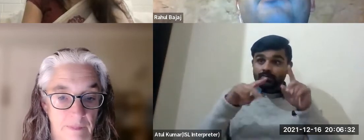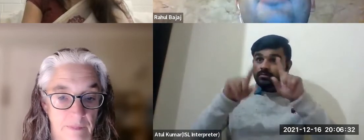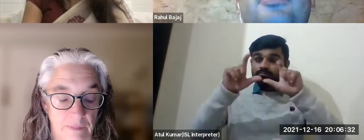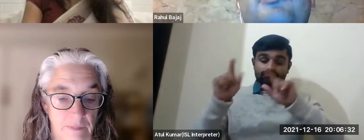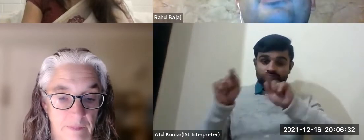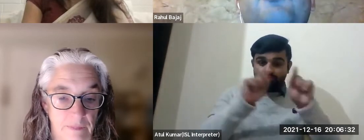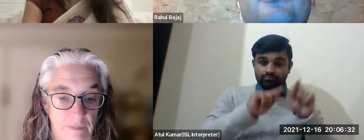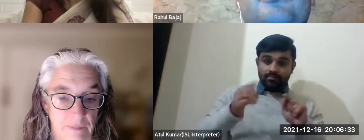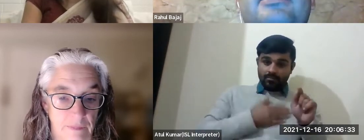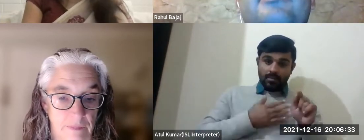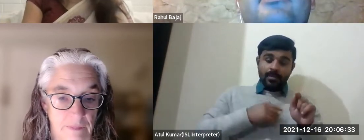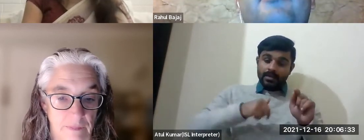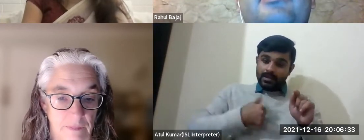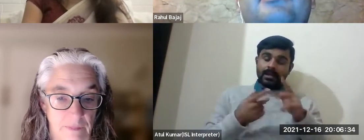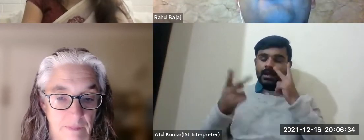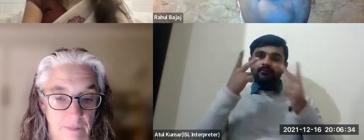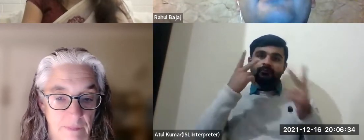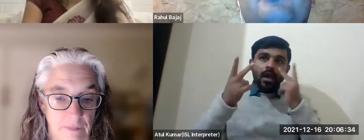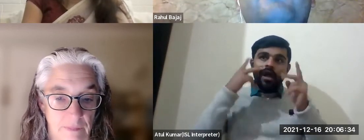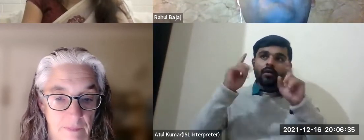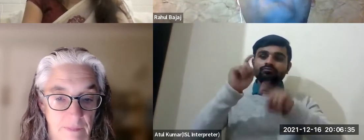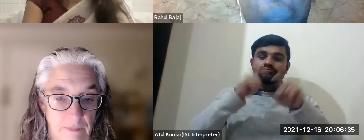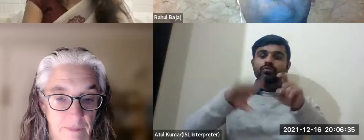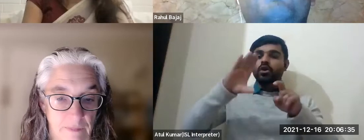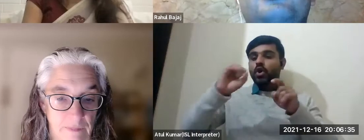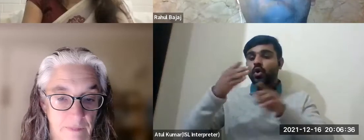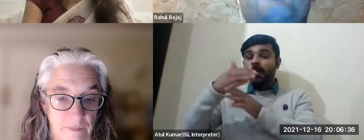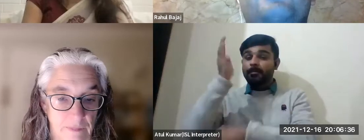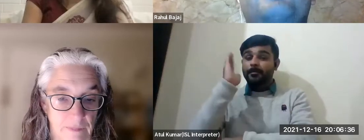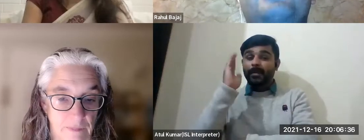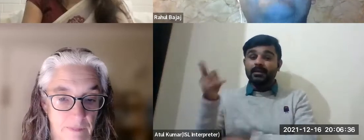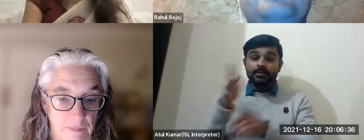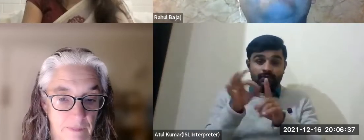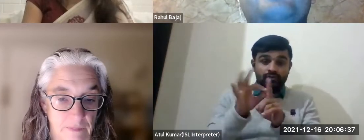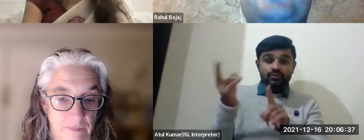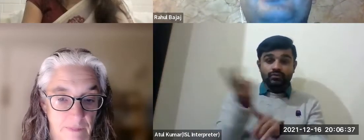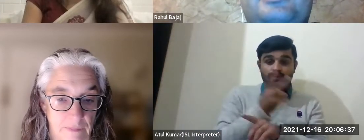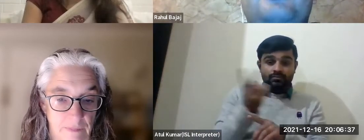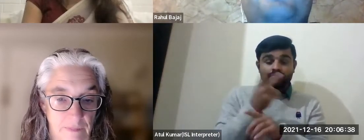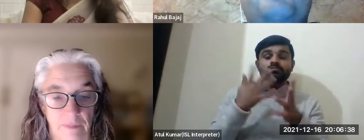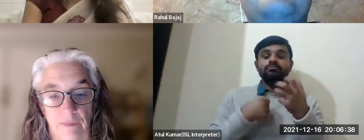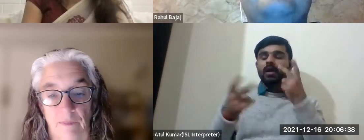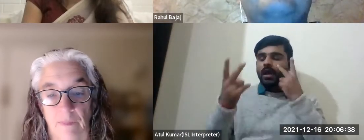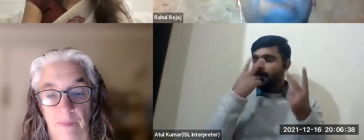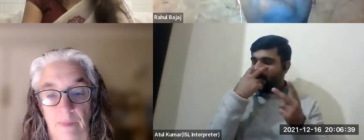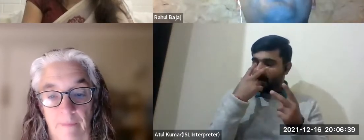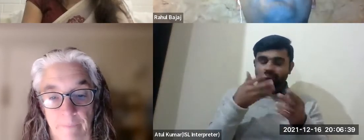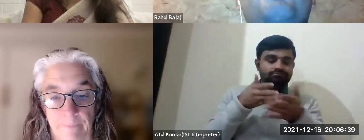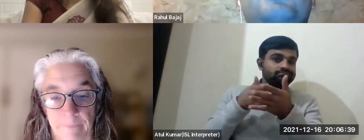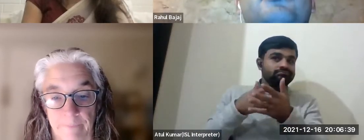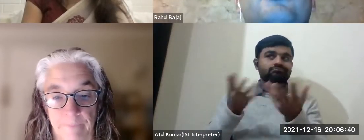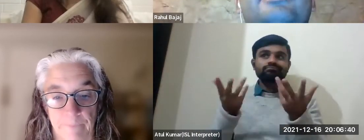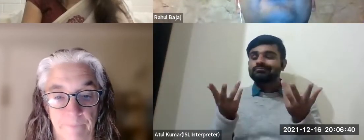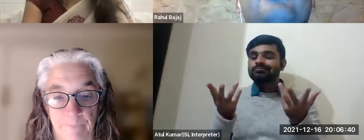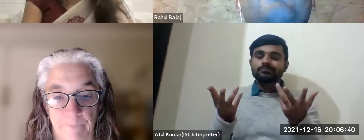my own visual description, and my co-panelists will do so too, so that those of us like me who are visually challenged or blind